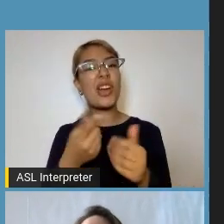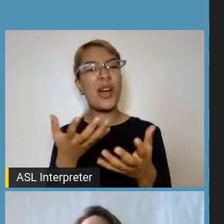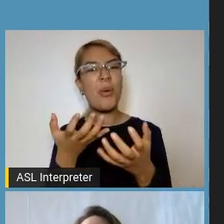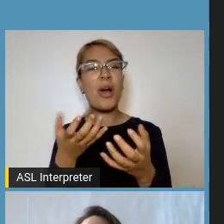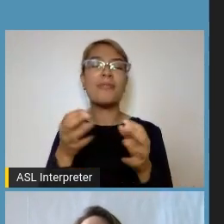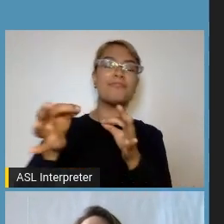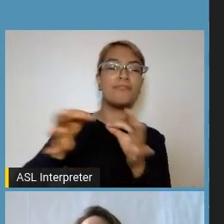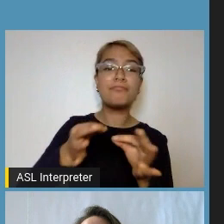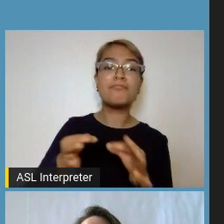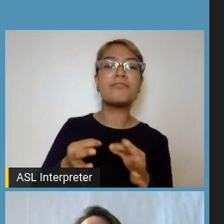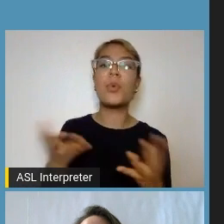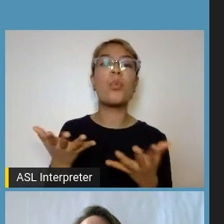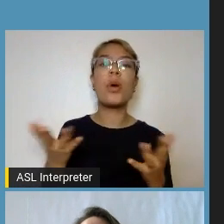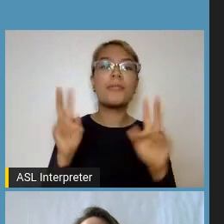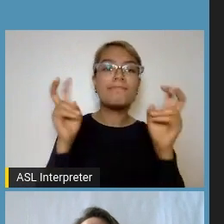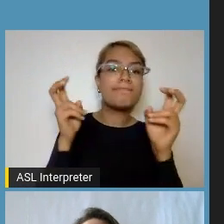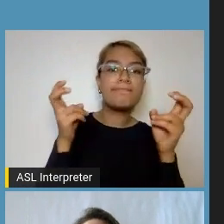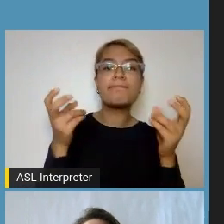plan to cover today.